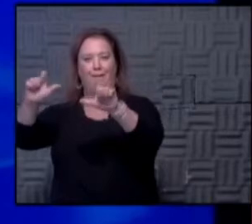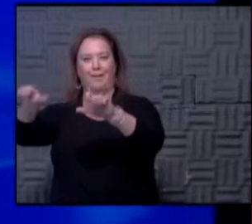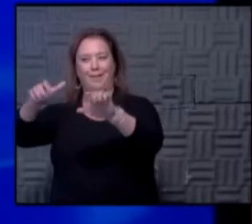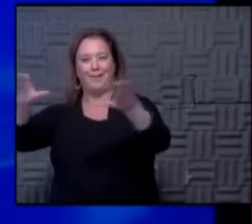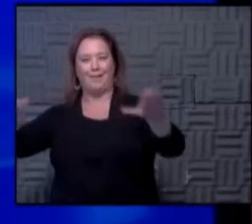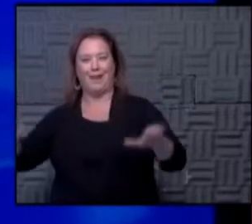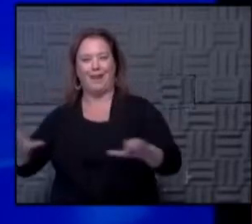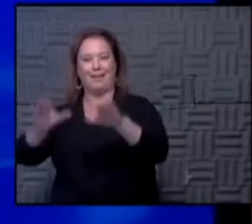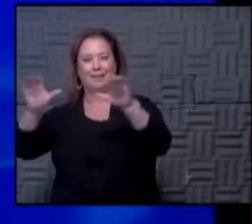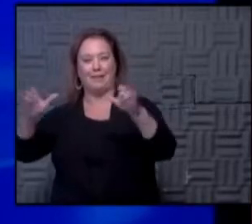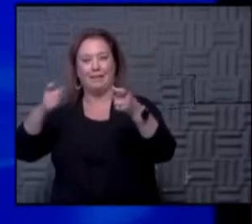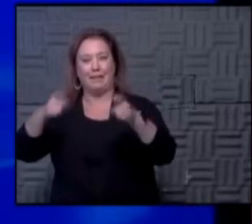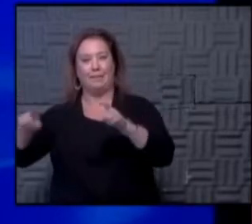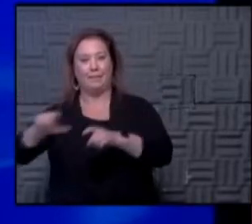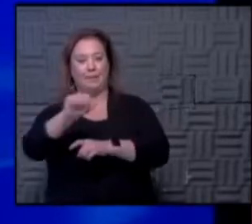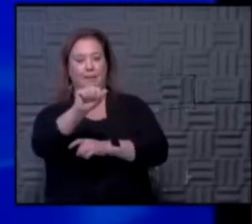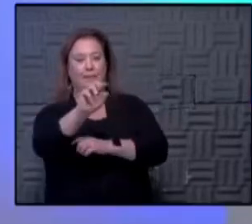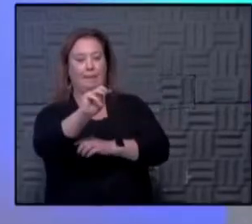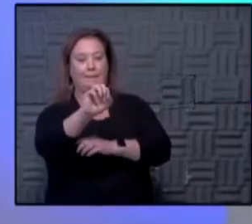activities that happen. So, yeah. Amanda?